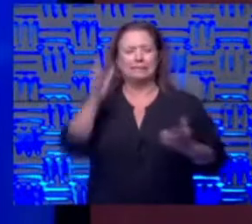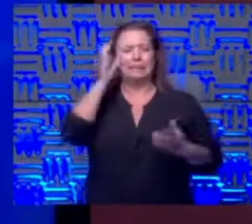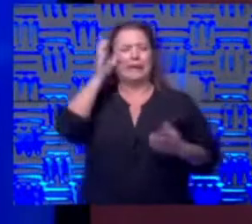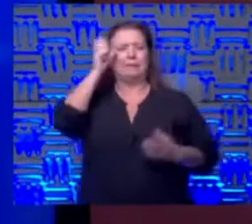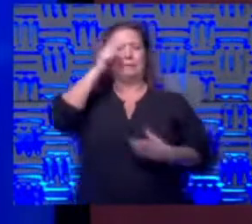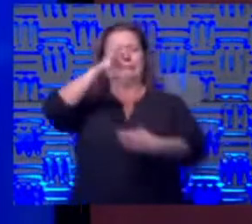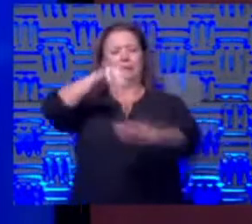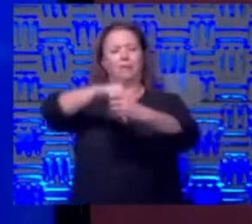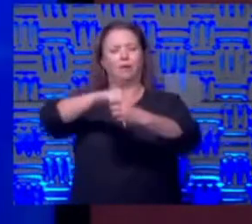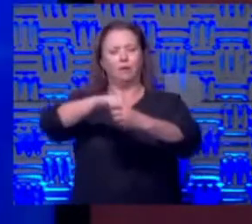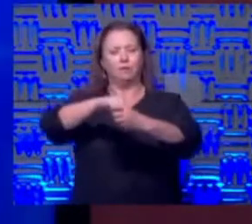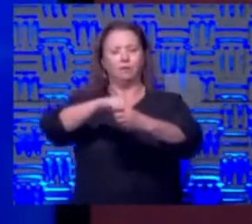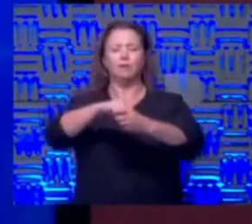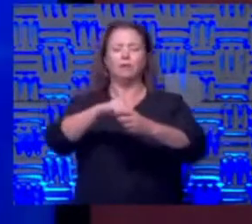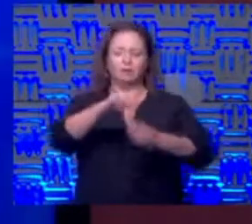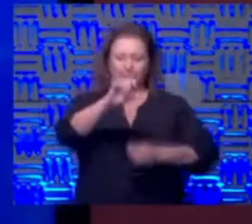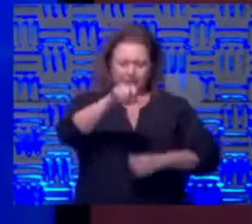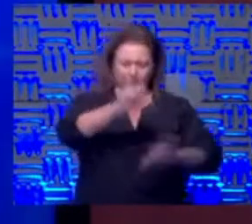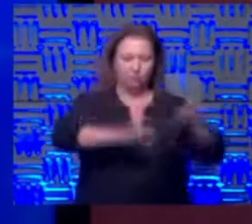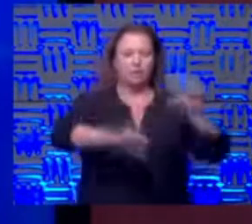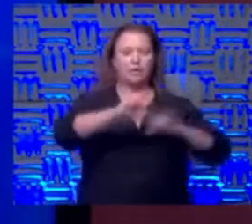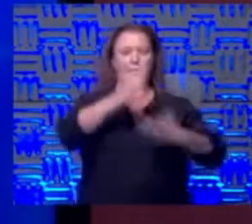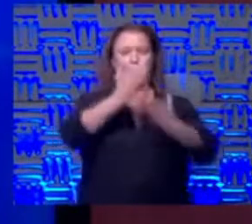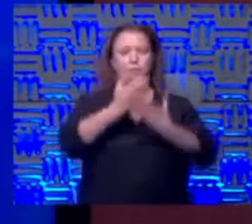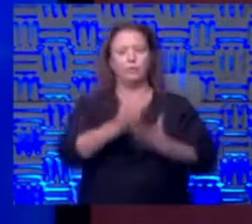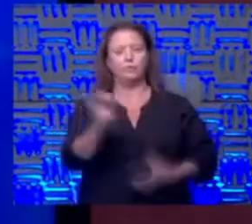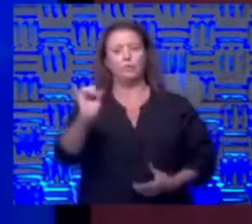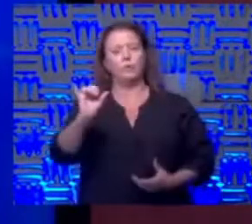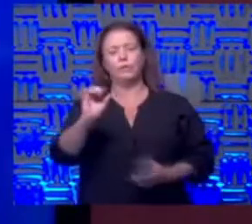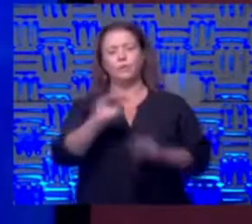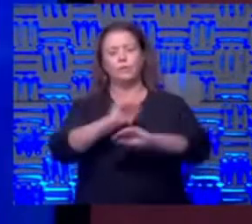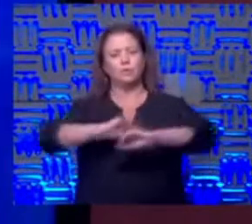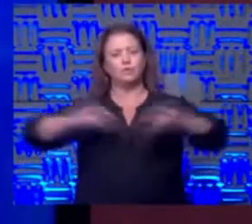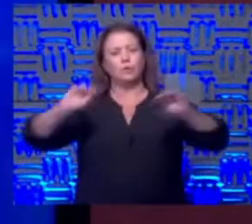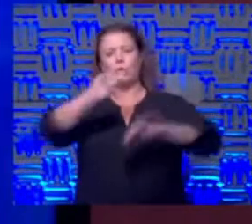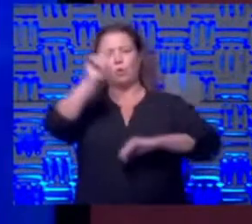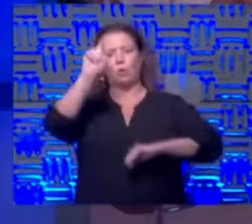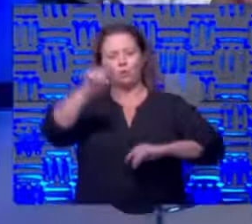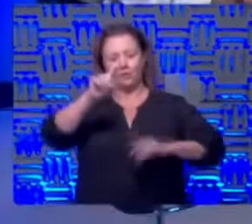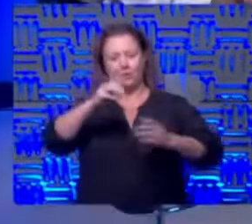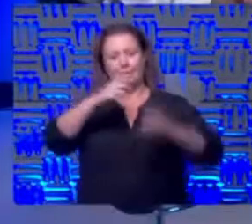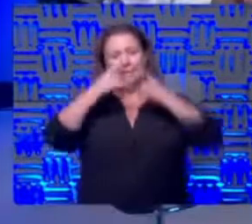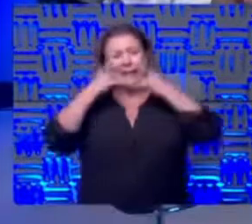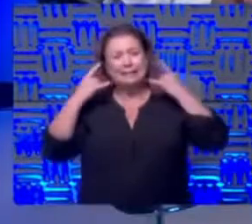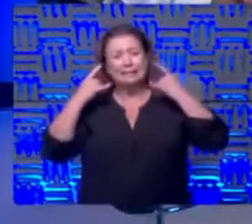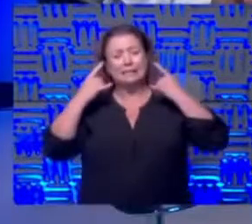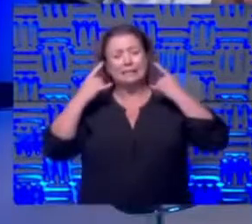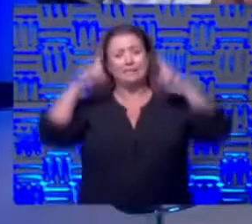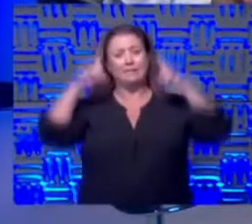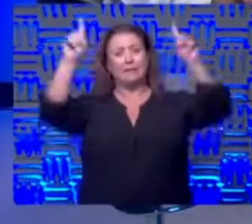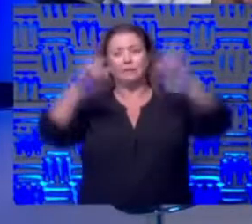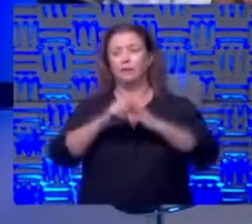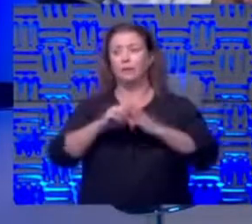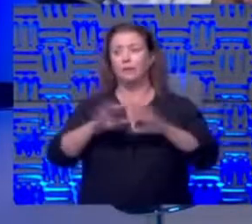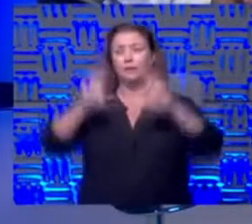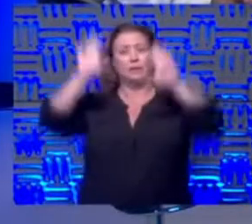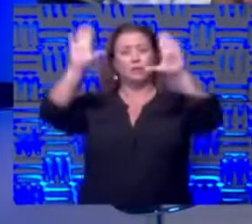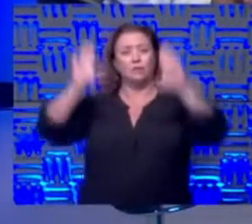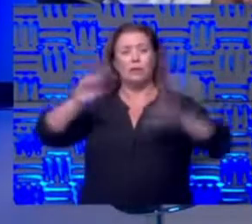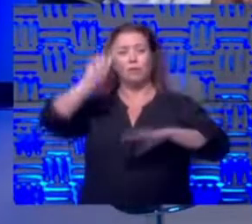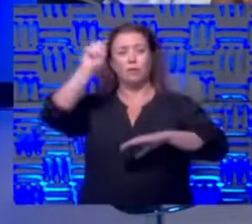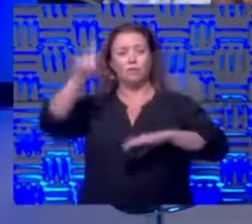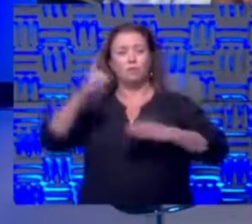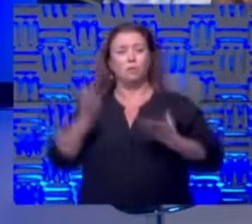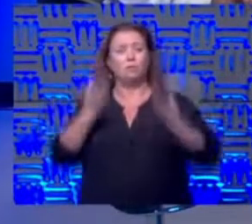sense involved. There is a lot of scientific proof. There is absolutely no question that mask wearing Yeah, works. I think that was a great question. We're happy to provide